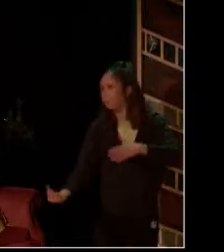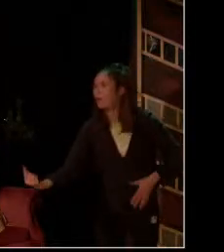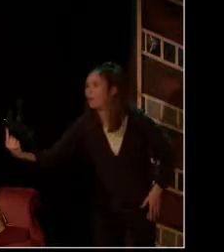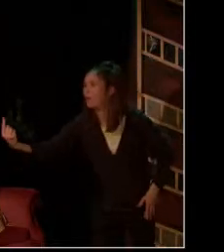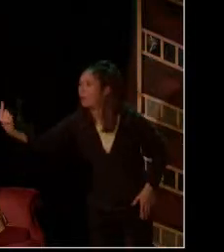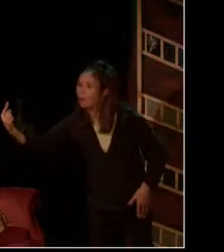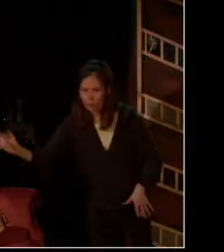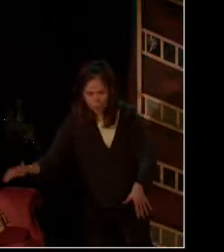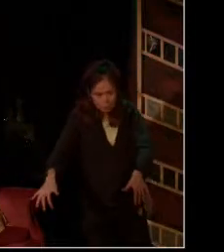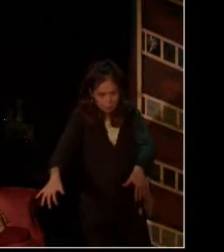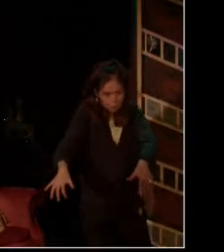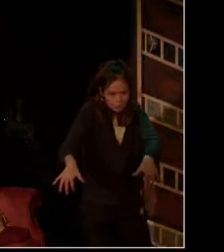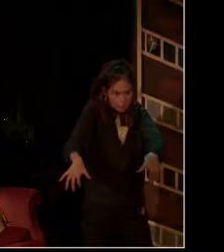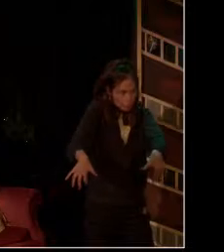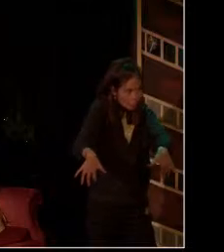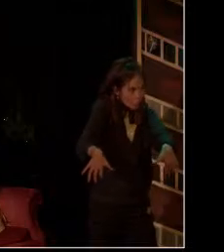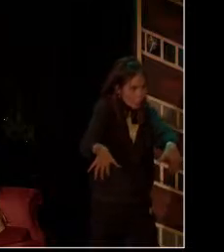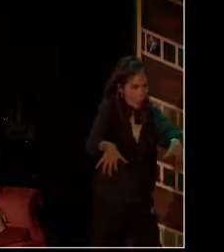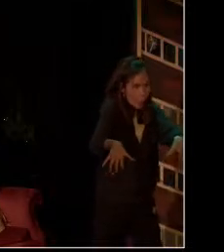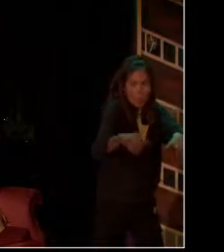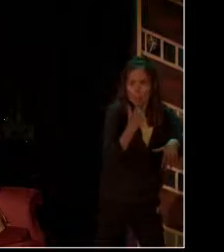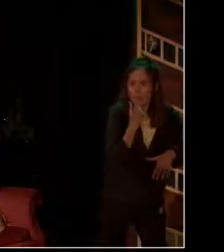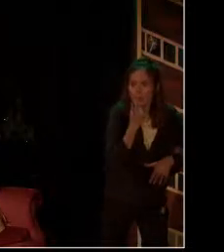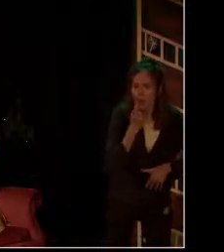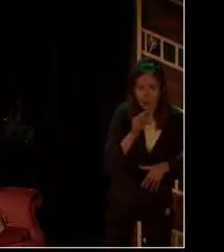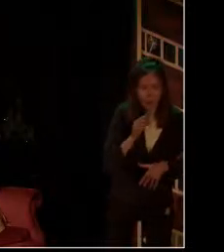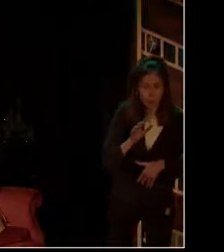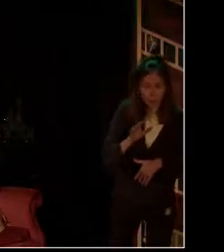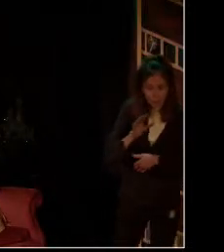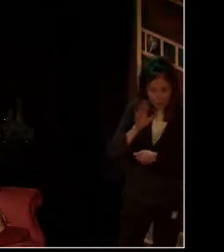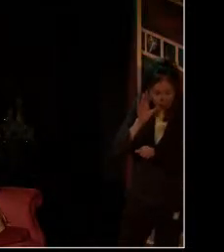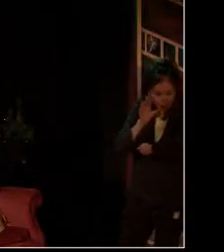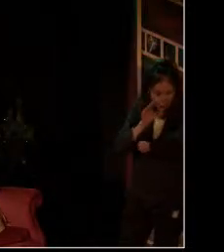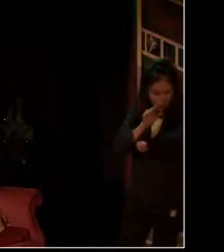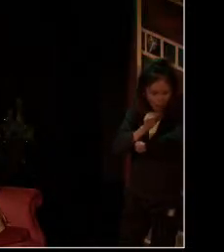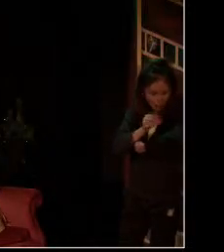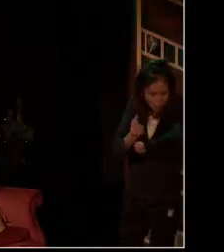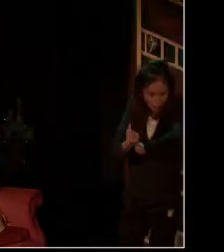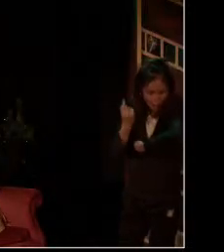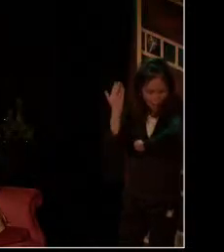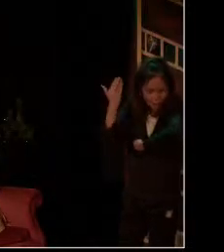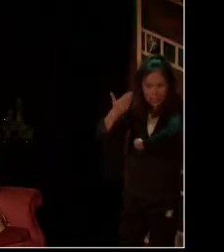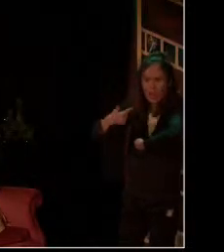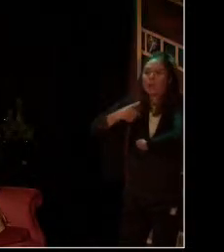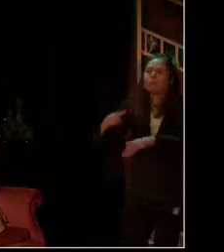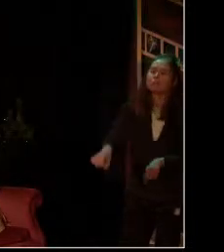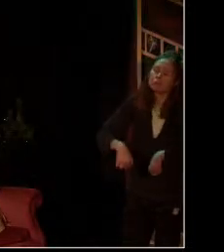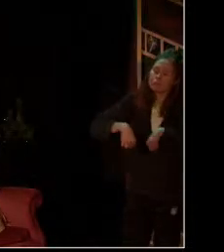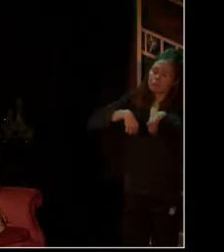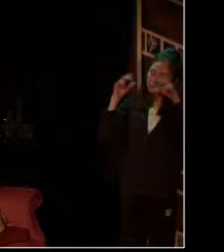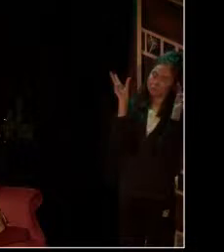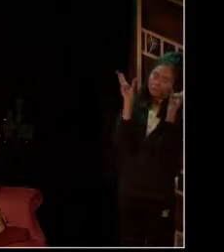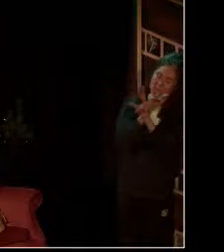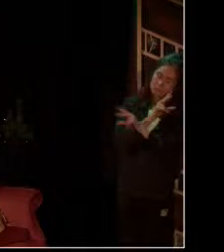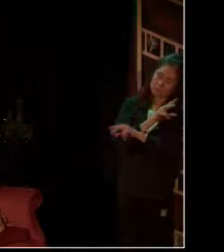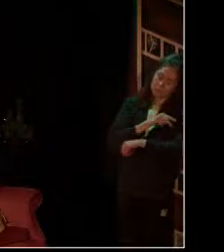vision, sometimes her head on one side, sometimes the other, like